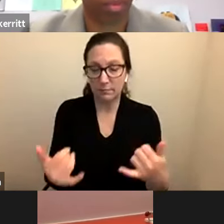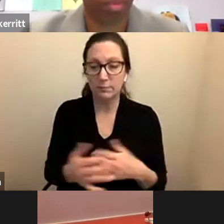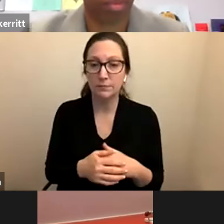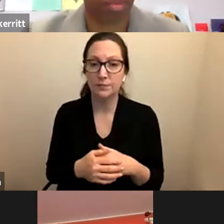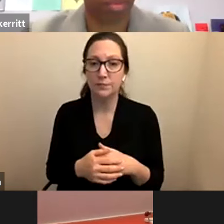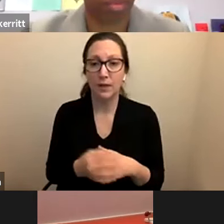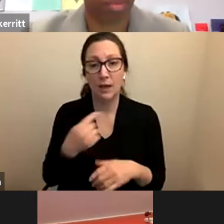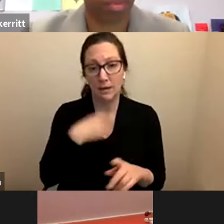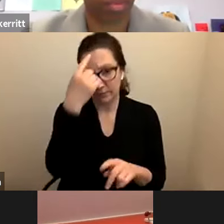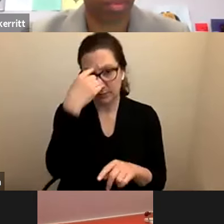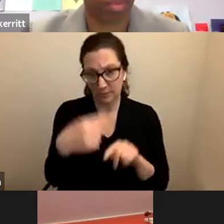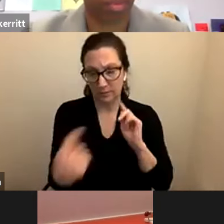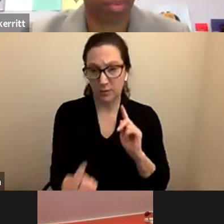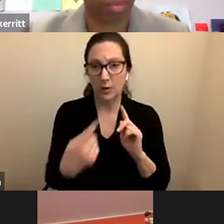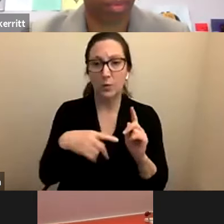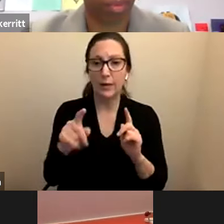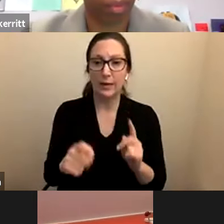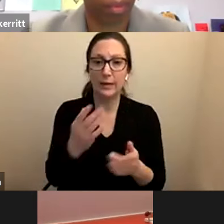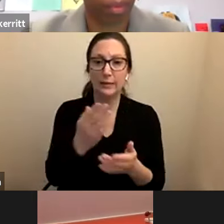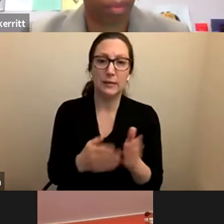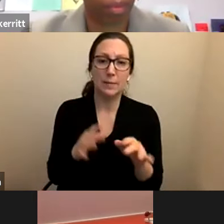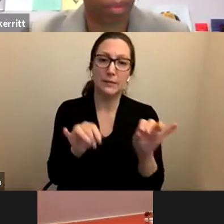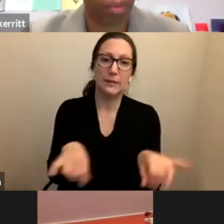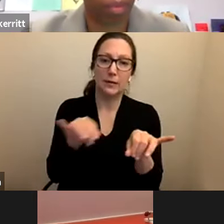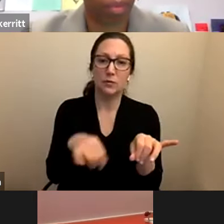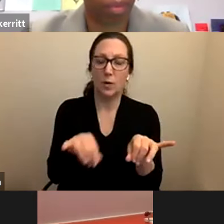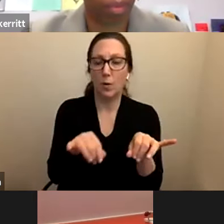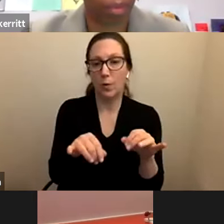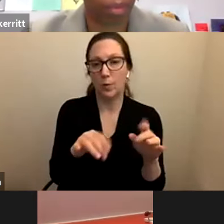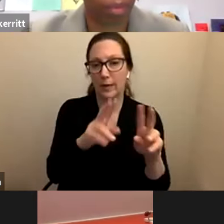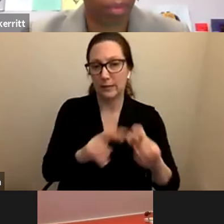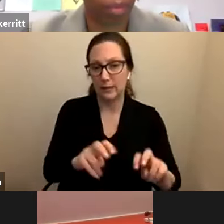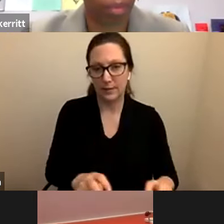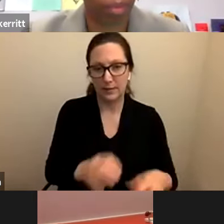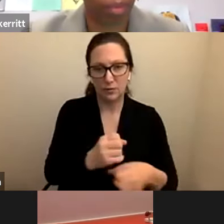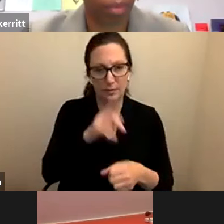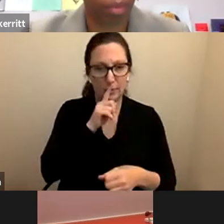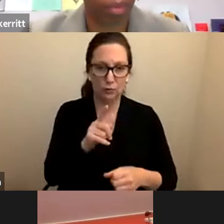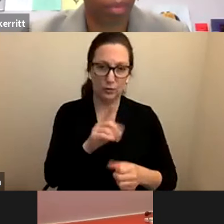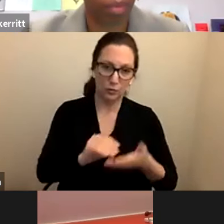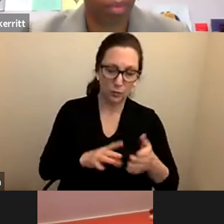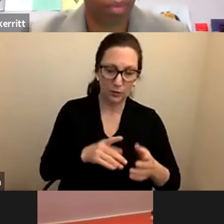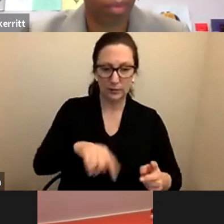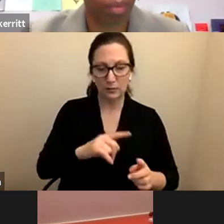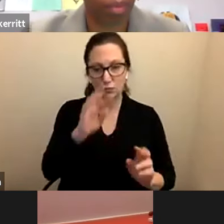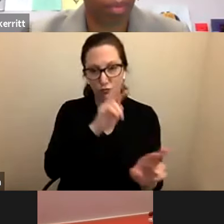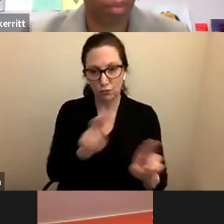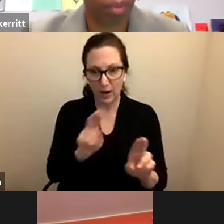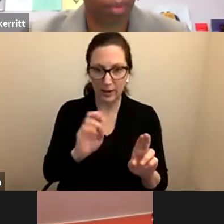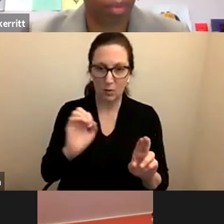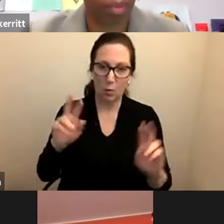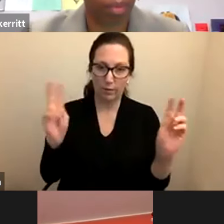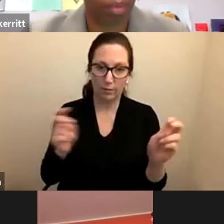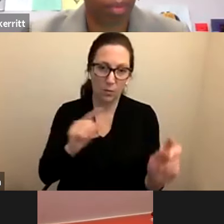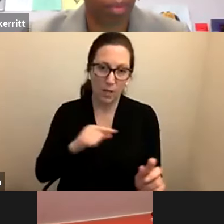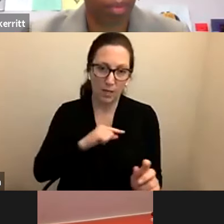I disagree that we need to maintain some form of status quo assessment to ensure that students are ready, quote unquote, qualified to handle